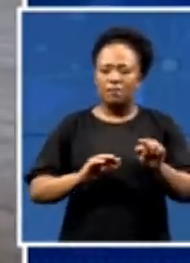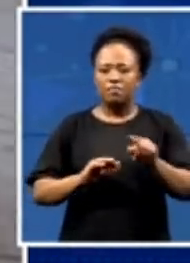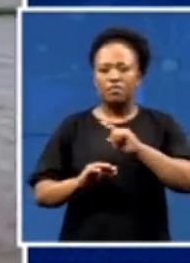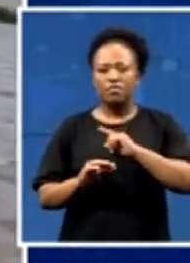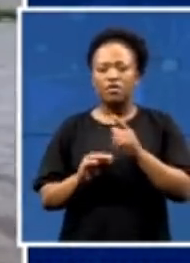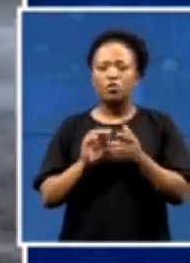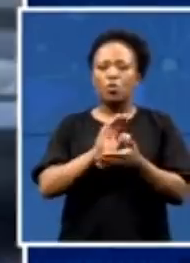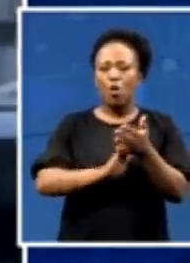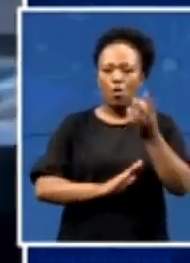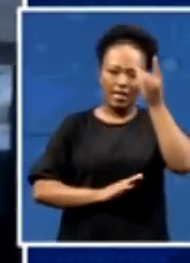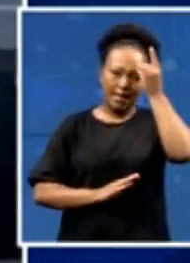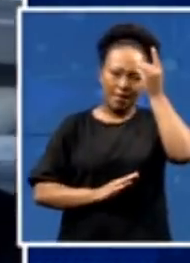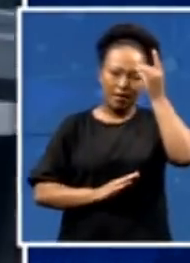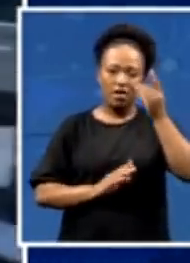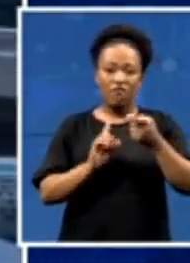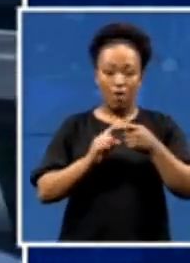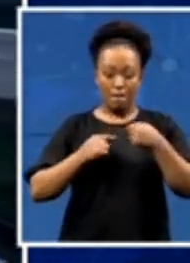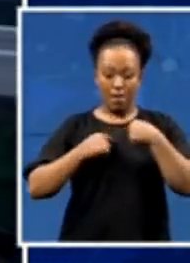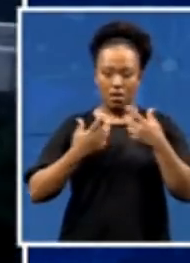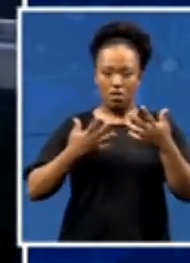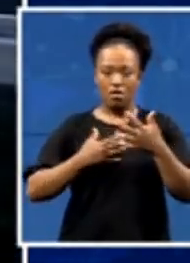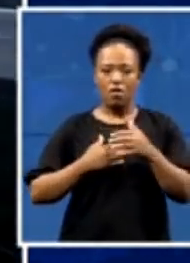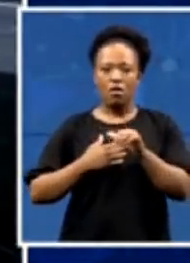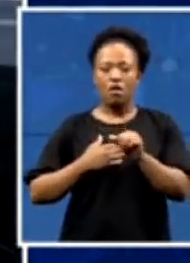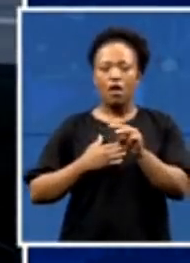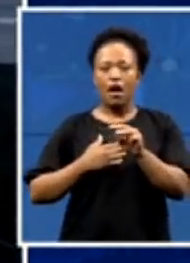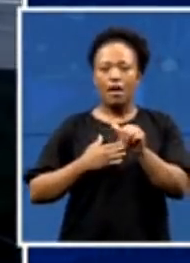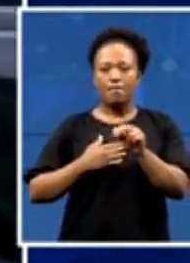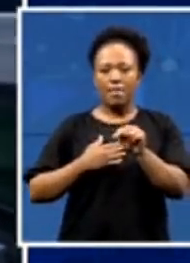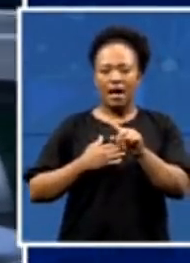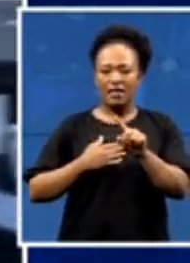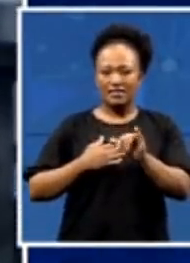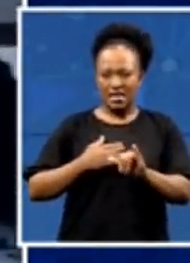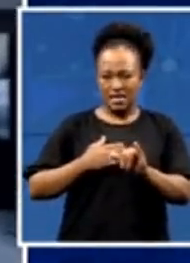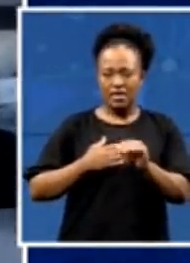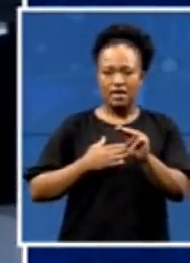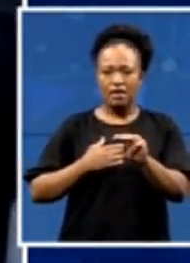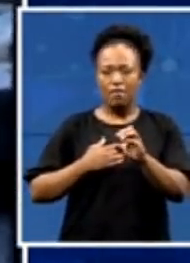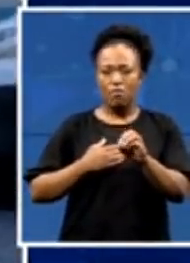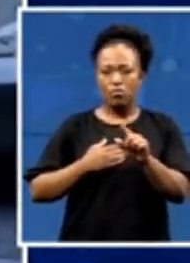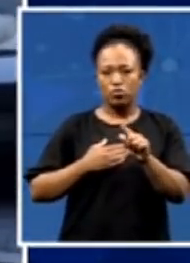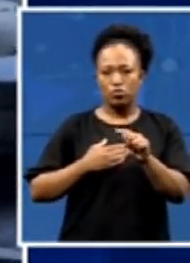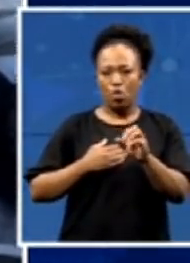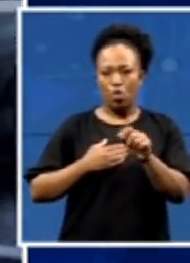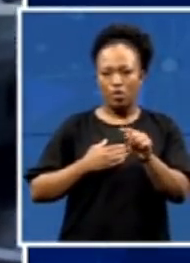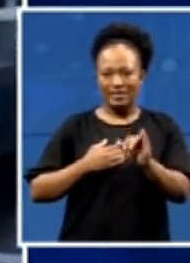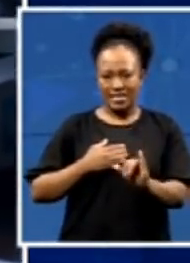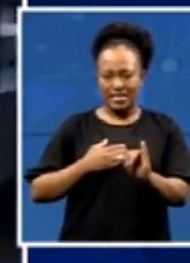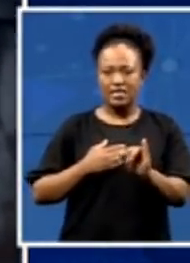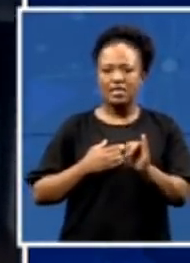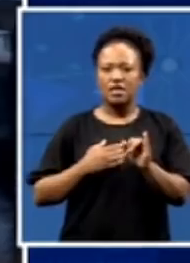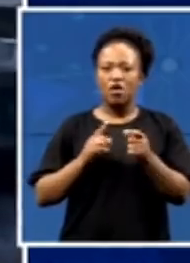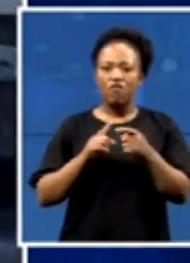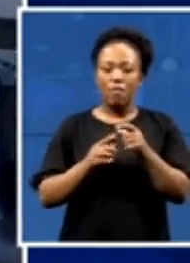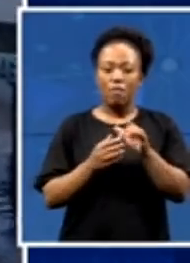am, from Amanzimtoti to Durban, just on the halfway at the old airport, as you may know, the